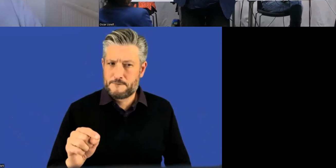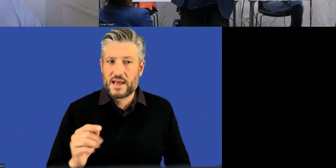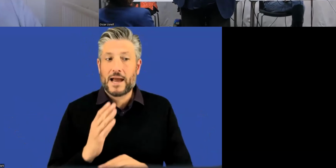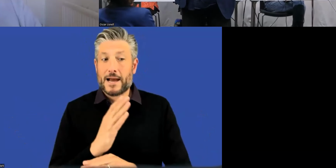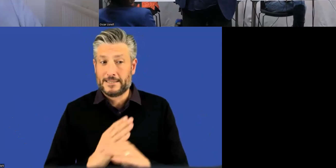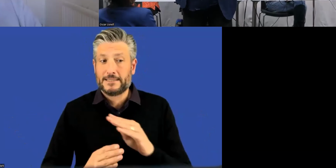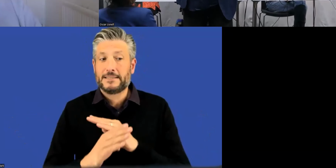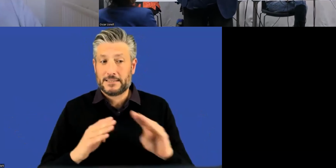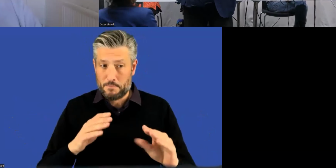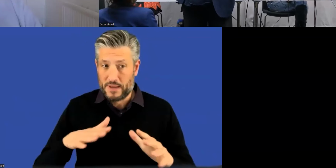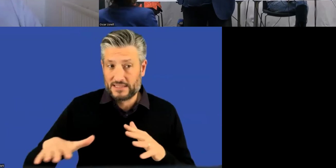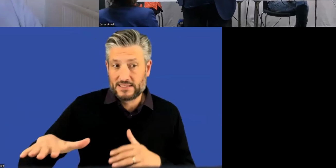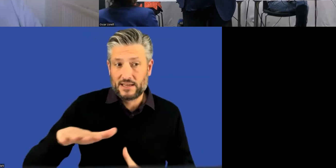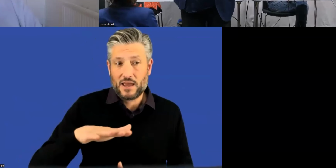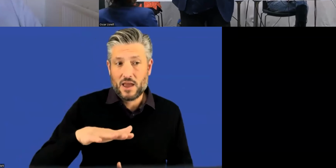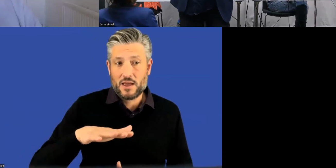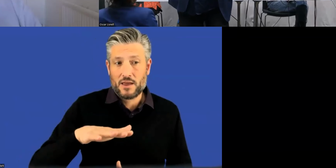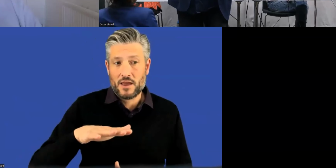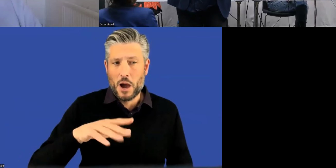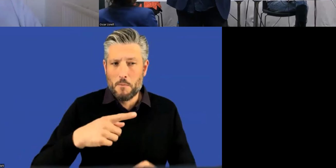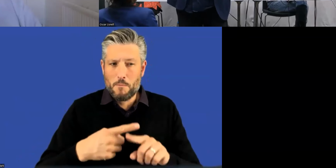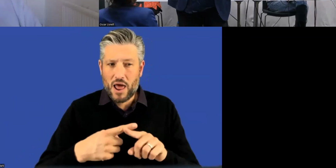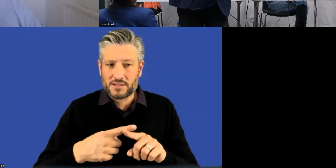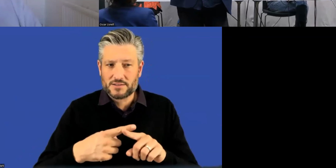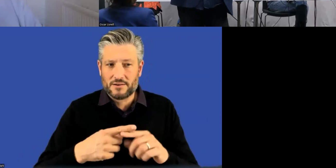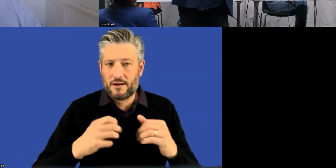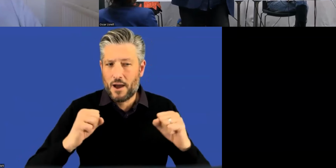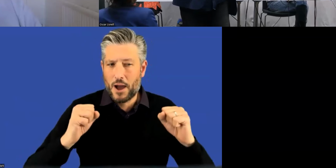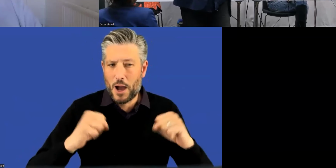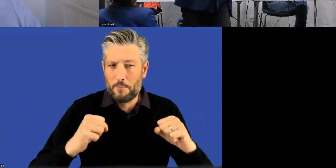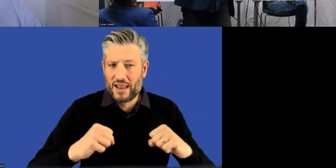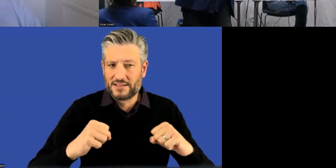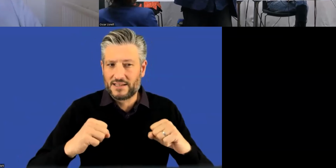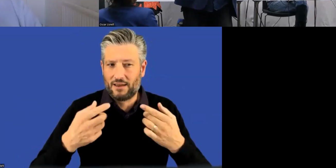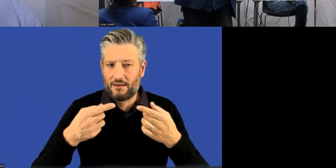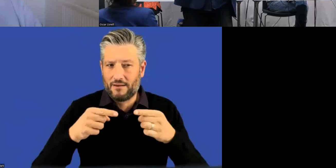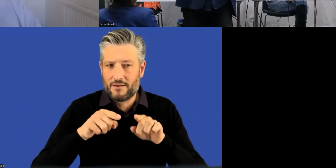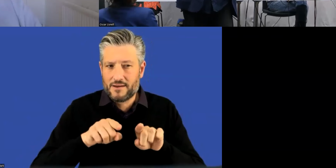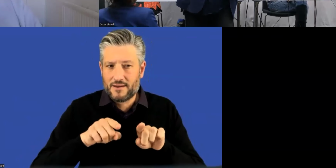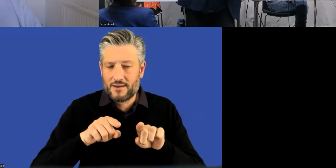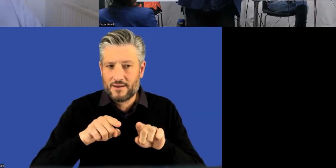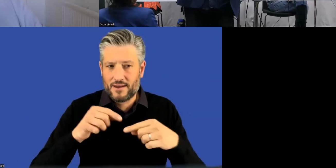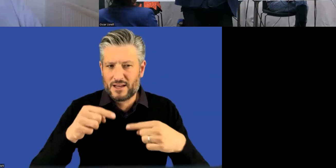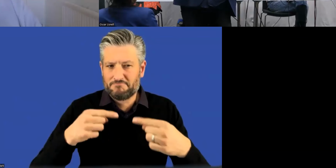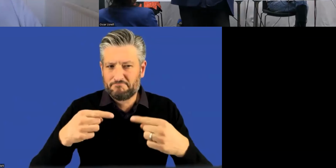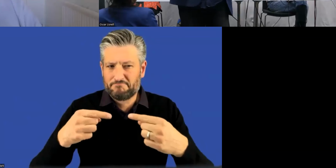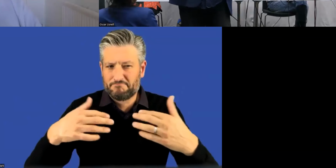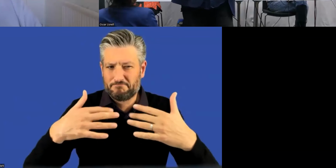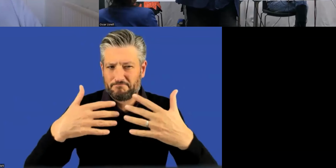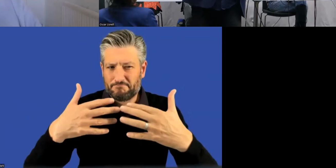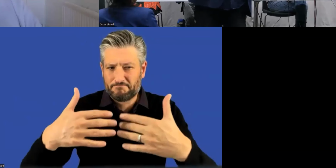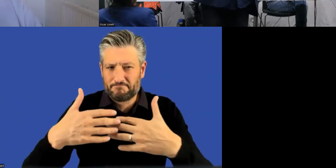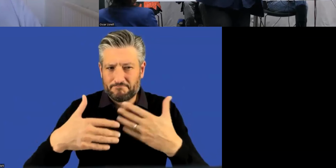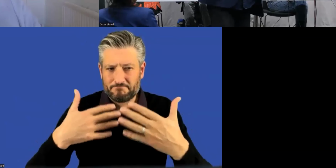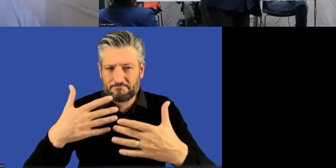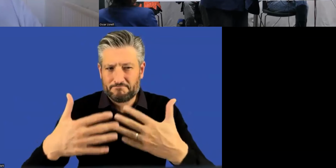the frontier of ability, excuse me, and capability. That's what we call in Scotland, is capability. We refuse to. But